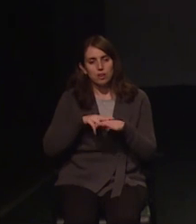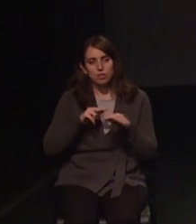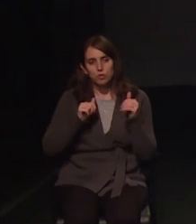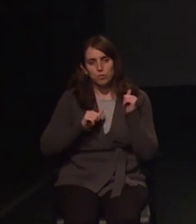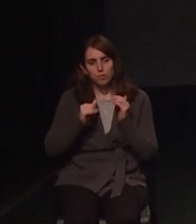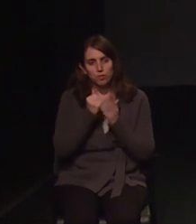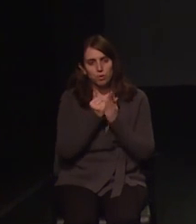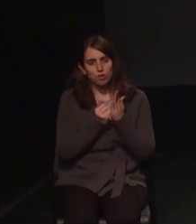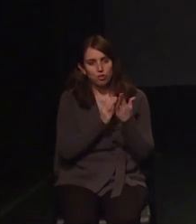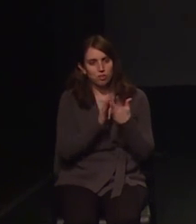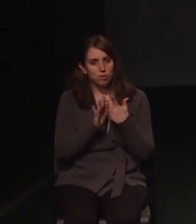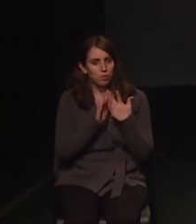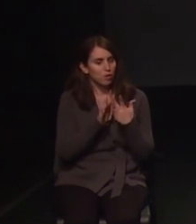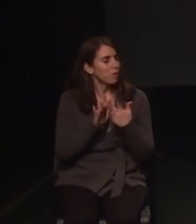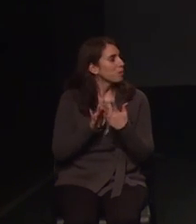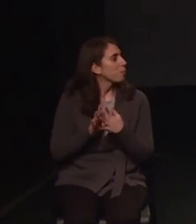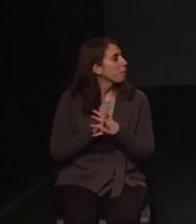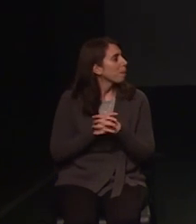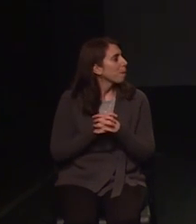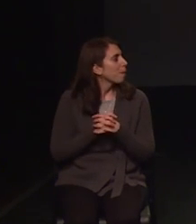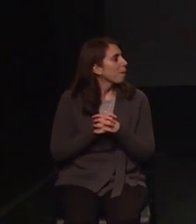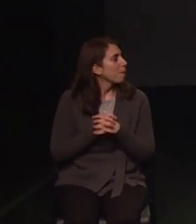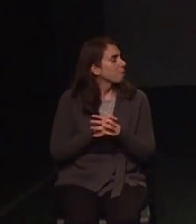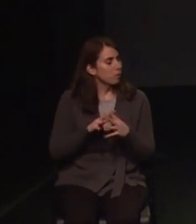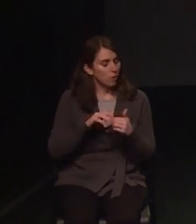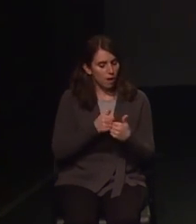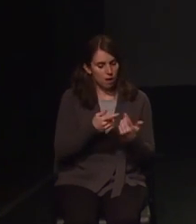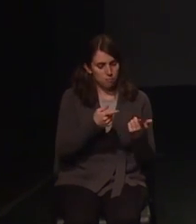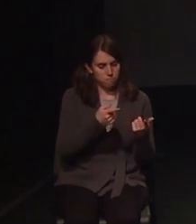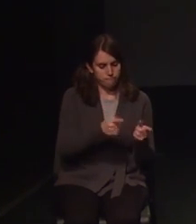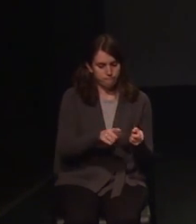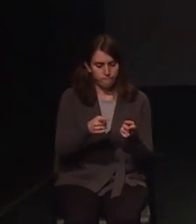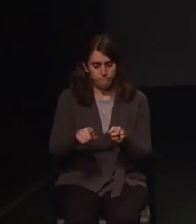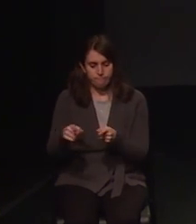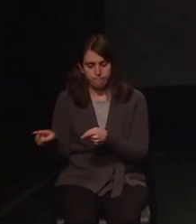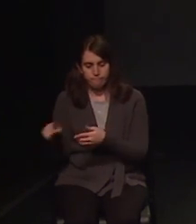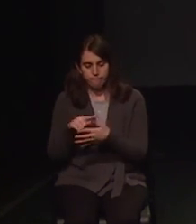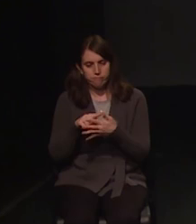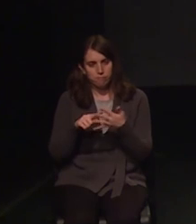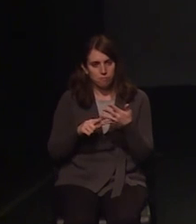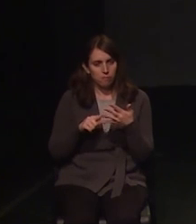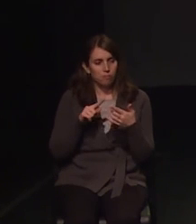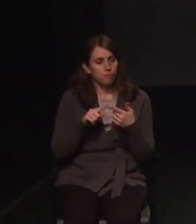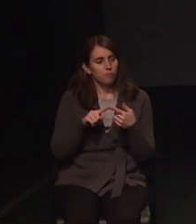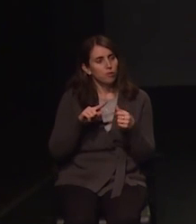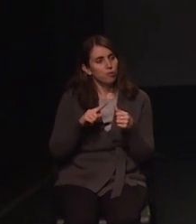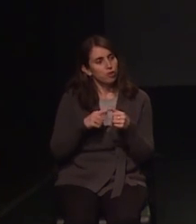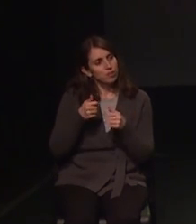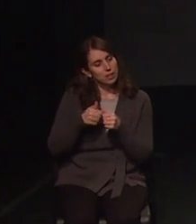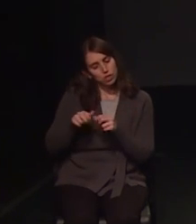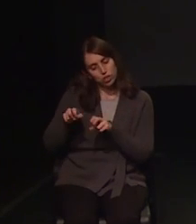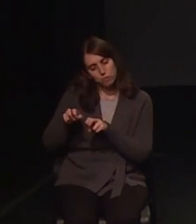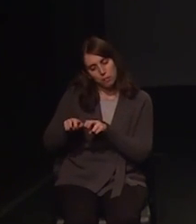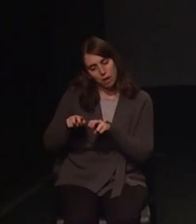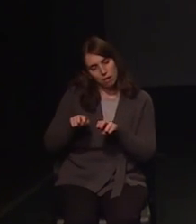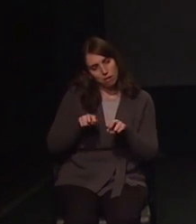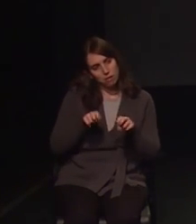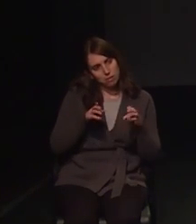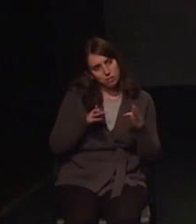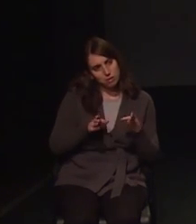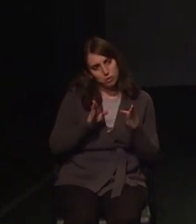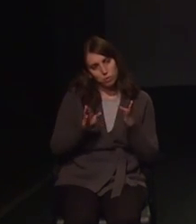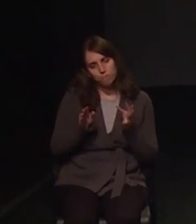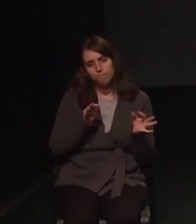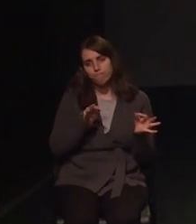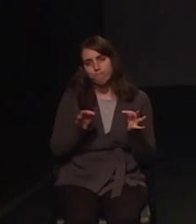Network. The flow of the day. So we're going to start by having a conversation where each of the panelists will define for you